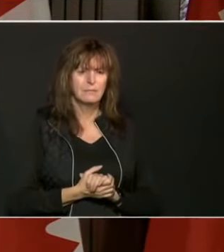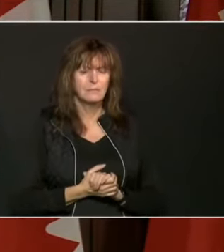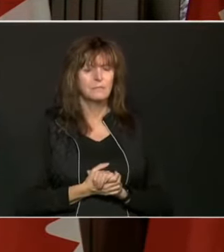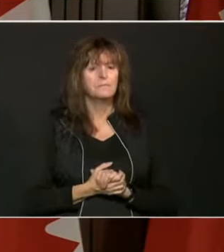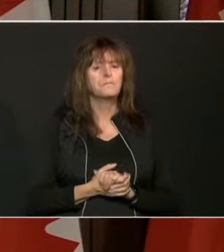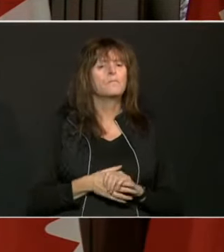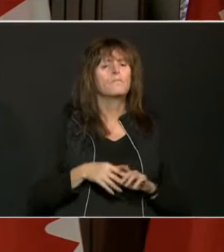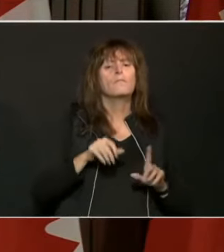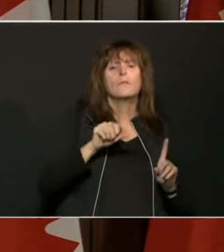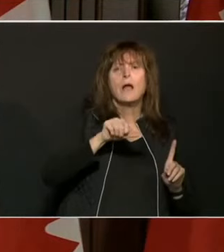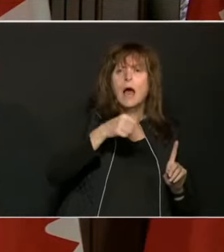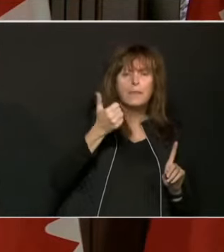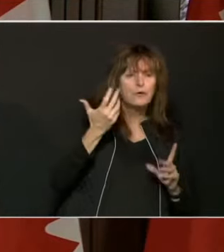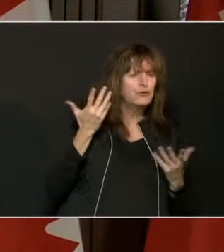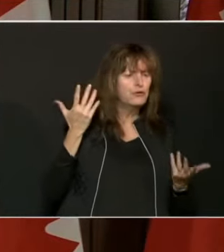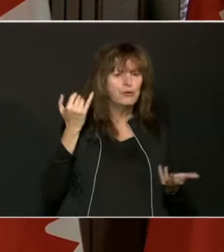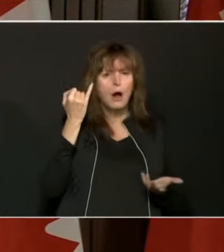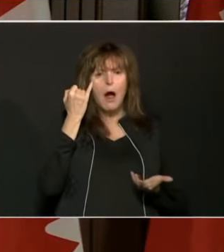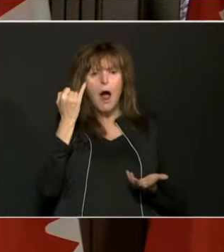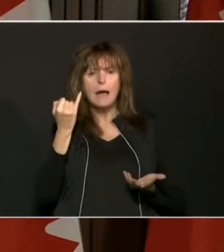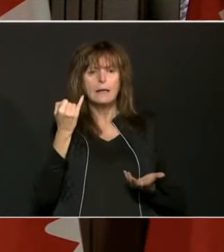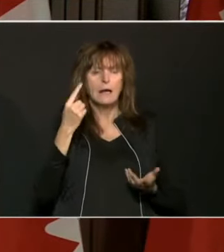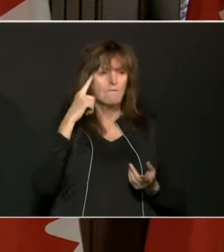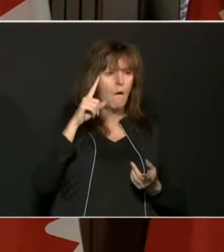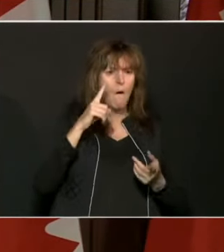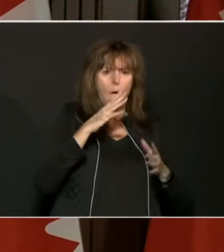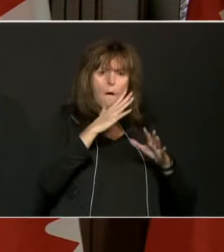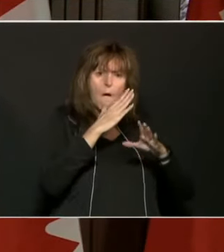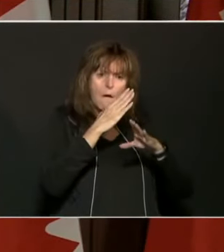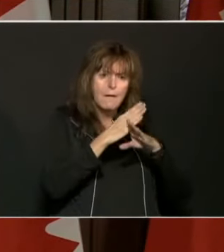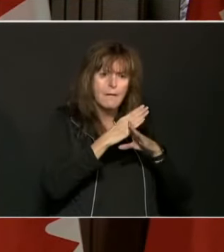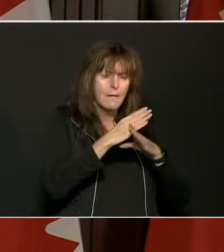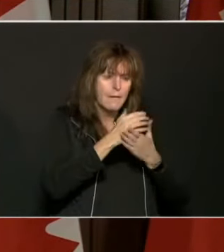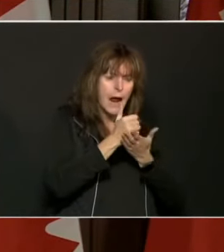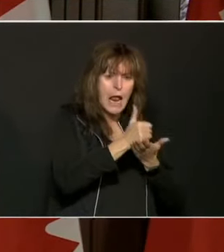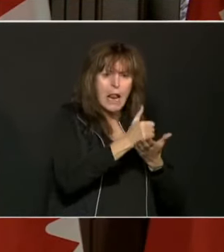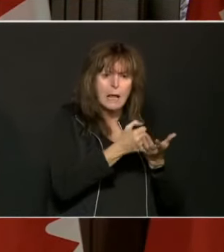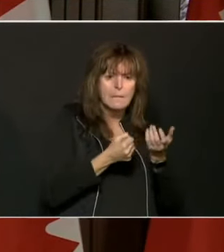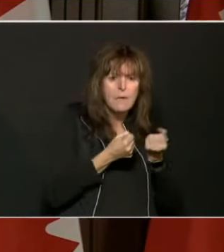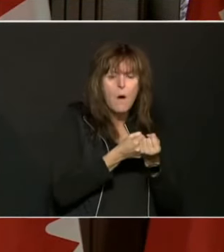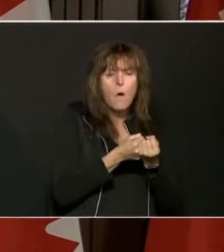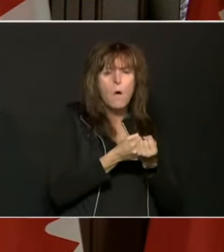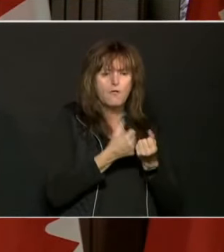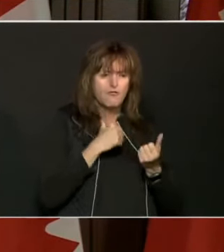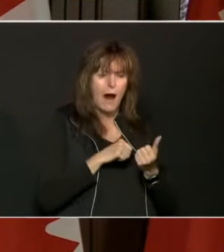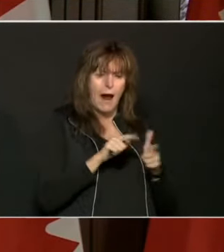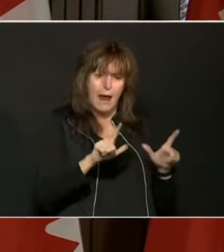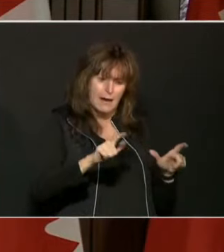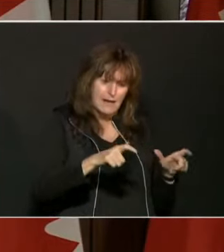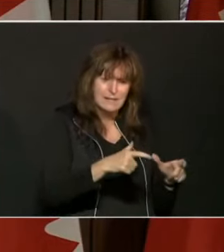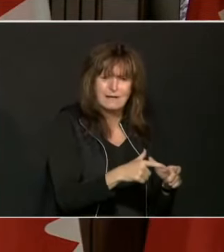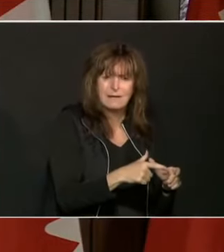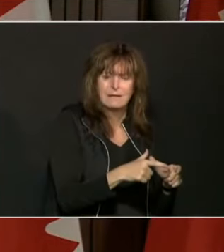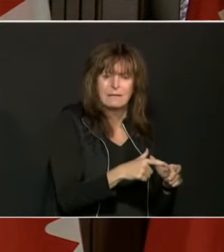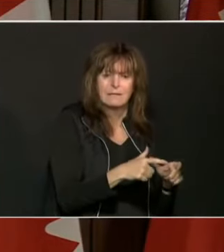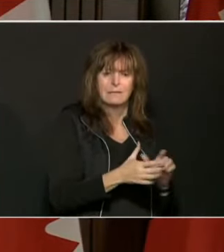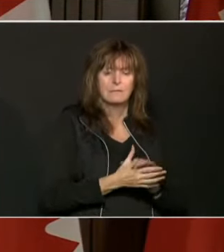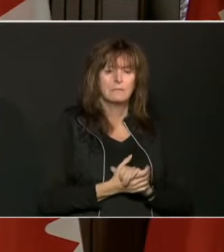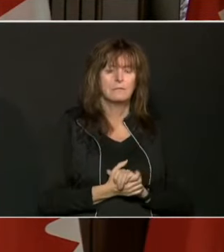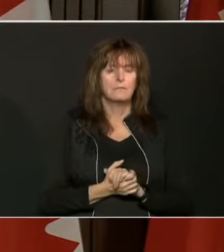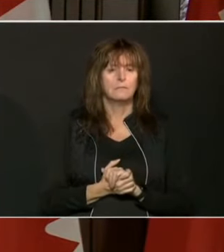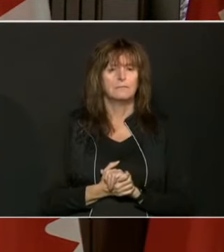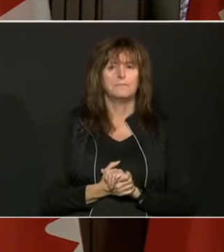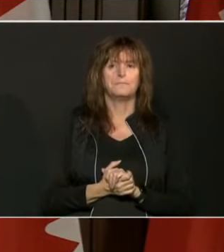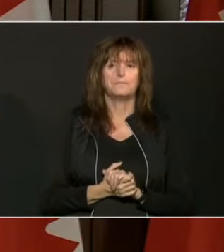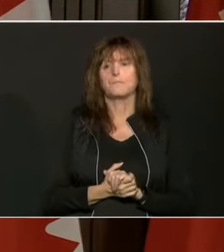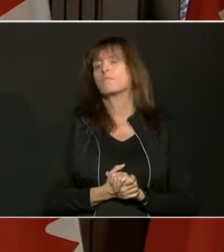would really try and contain the spread there? Well, I alluded to some of the aspects there because if